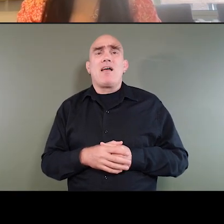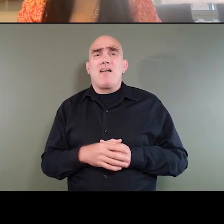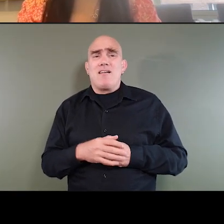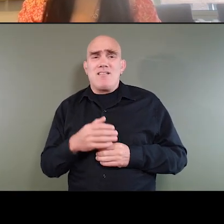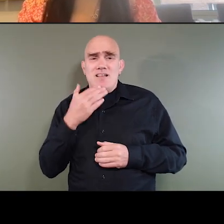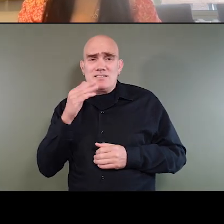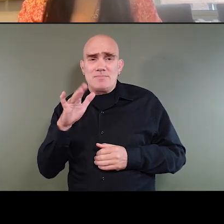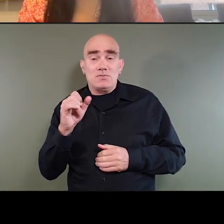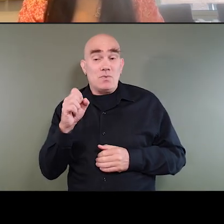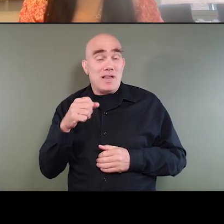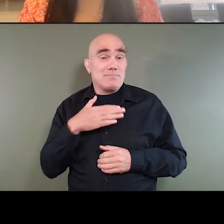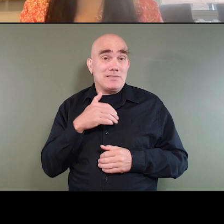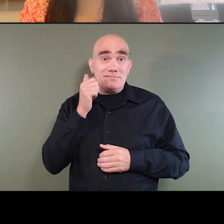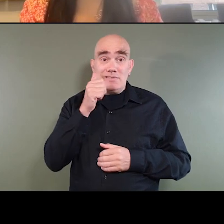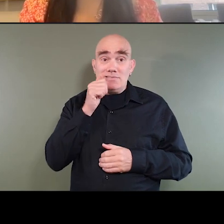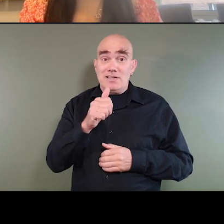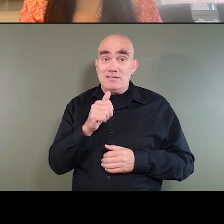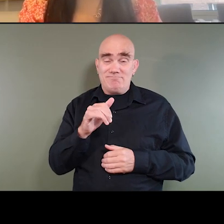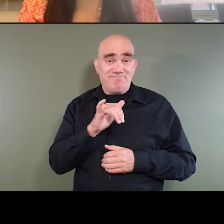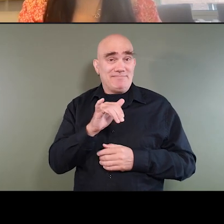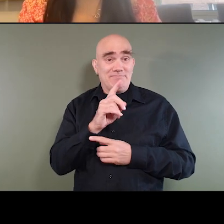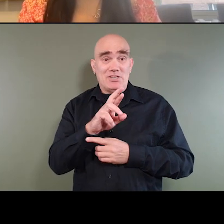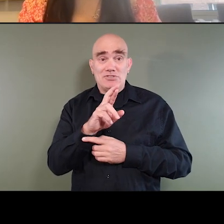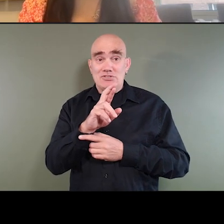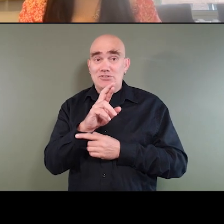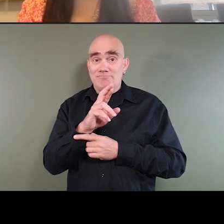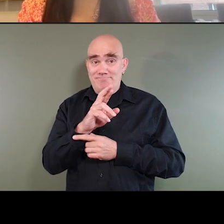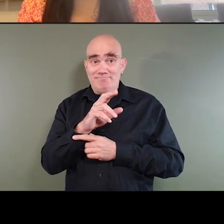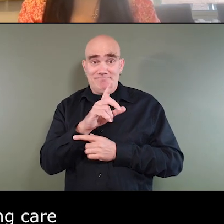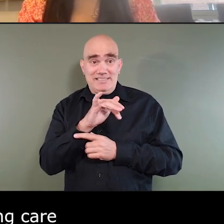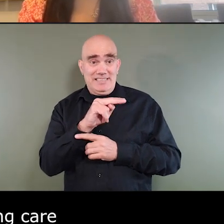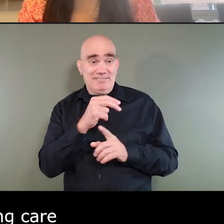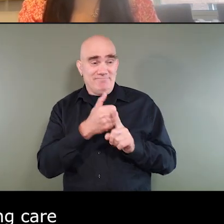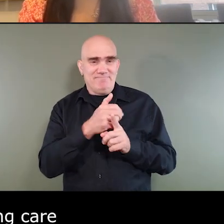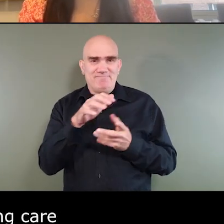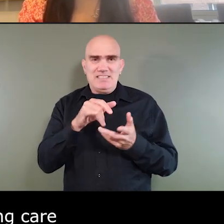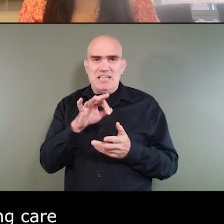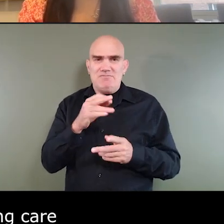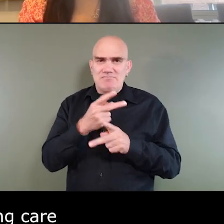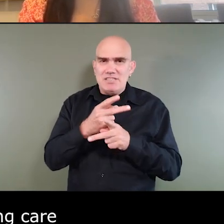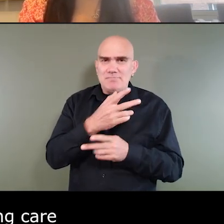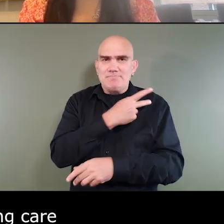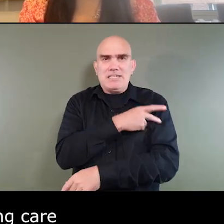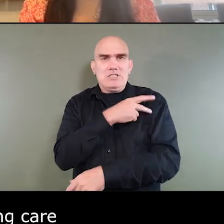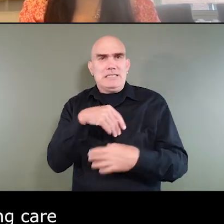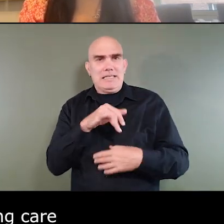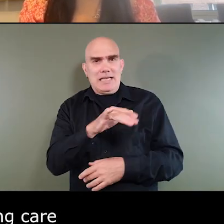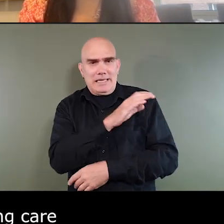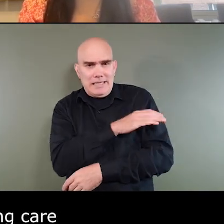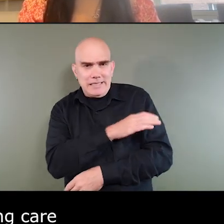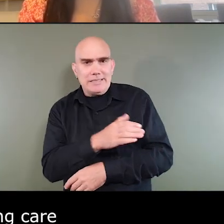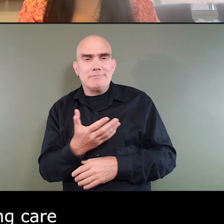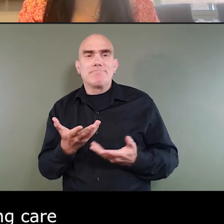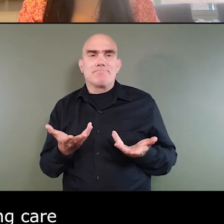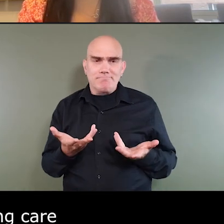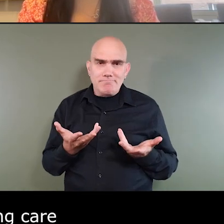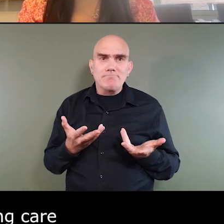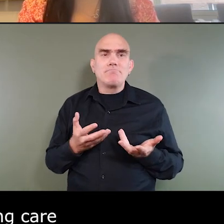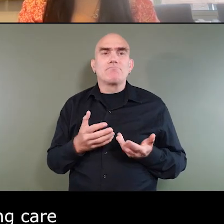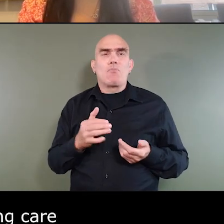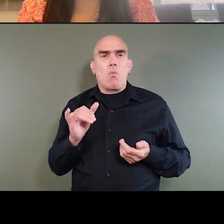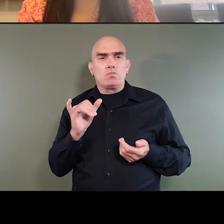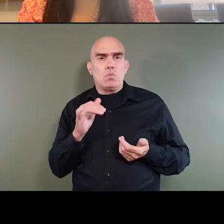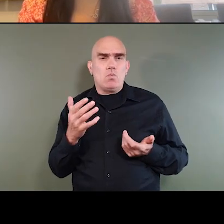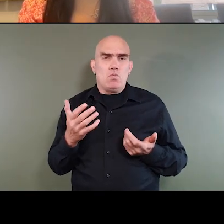Thanks, Abby. Yes, so my day-to-day, just like Dr. Lin's, is a mix of taking care of patients in